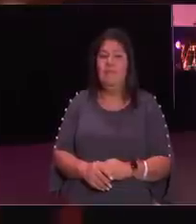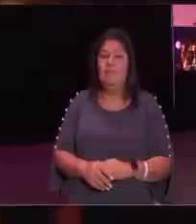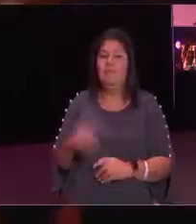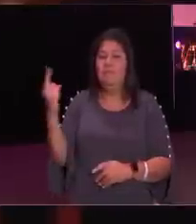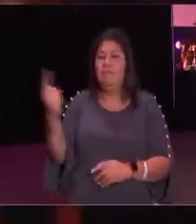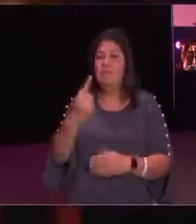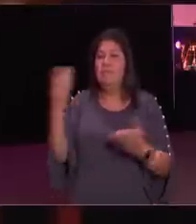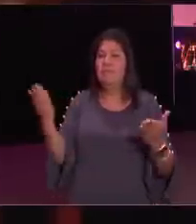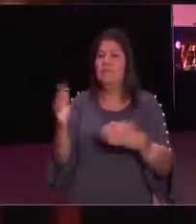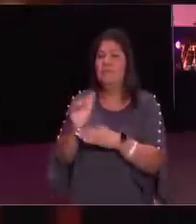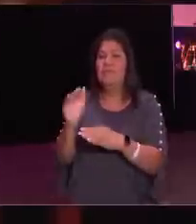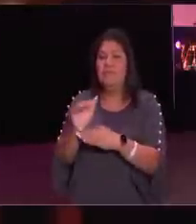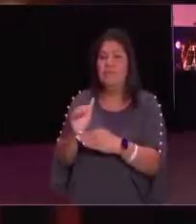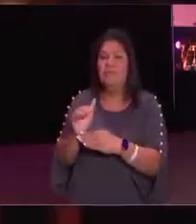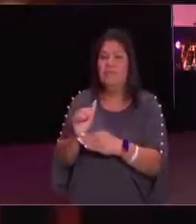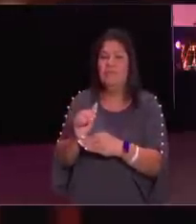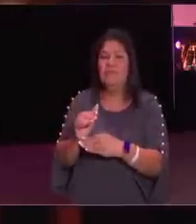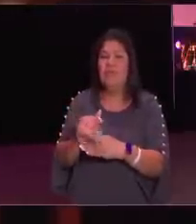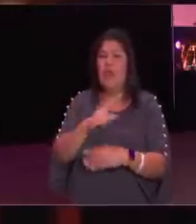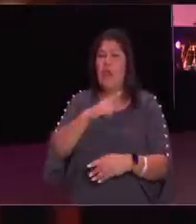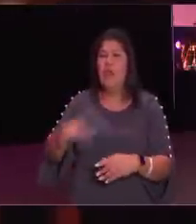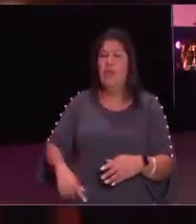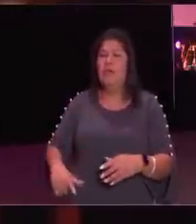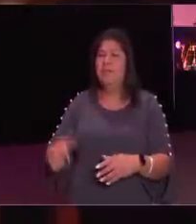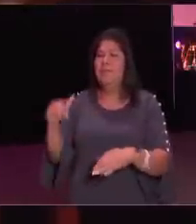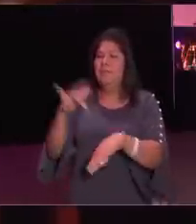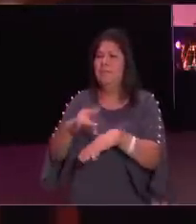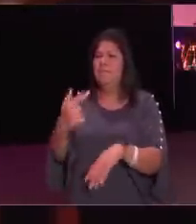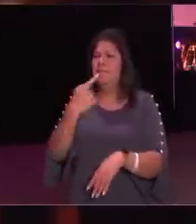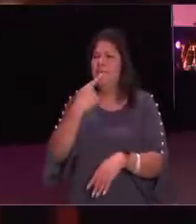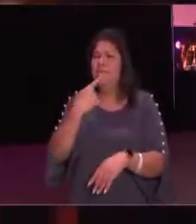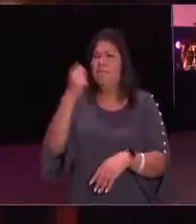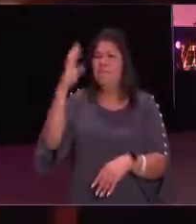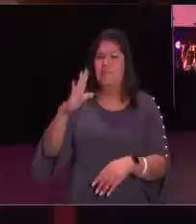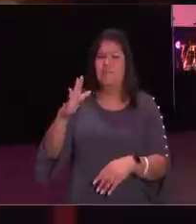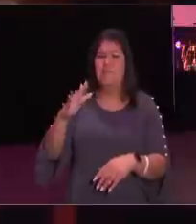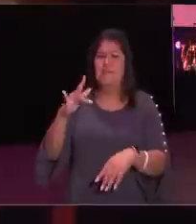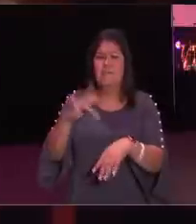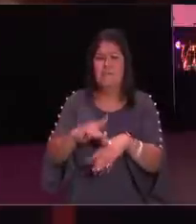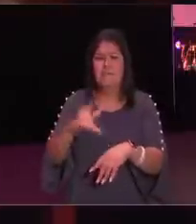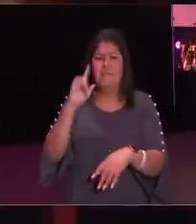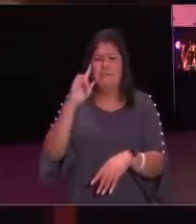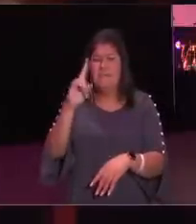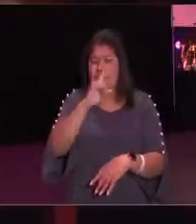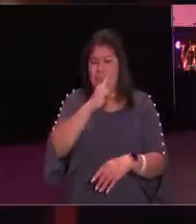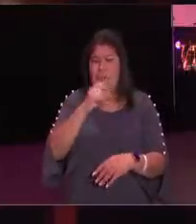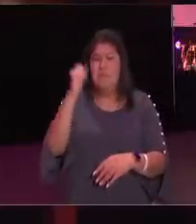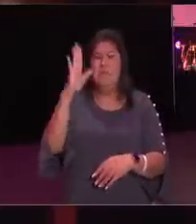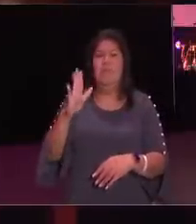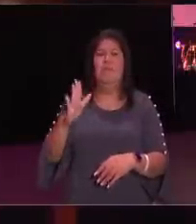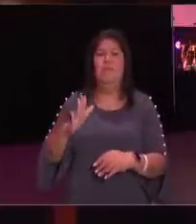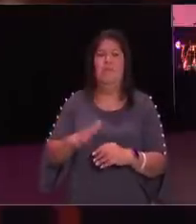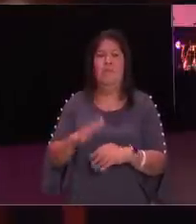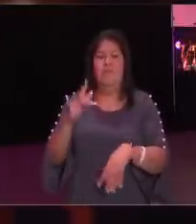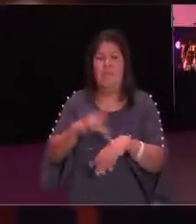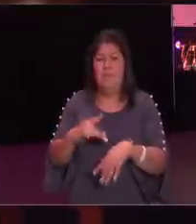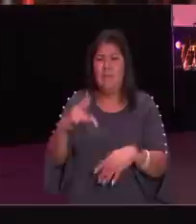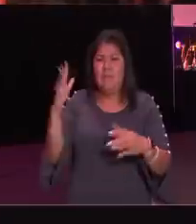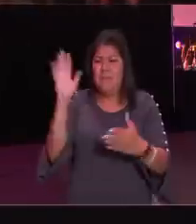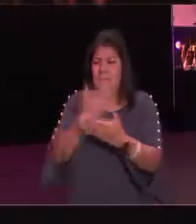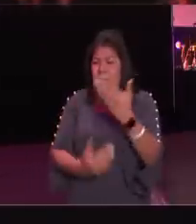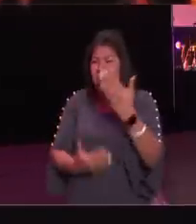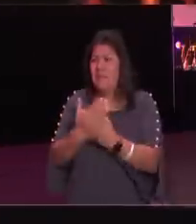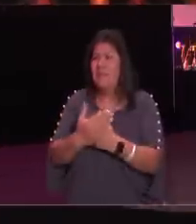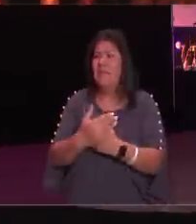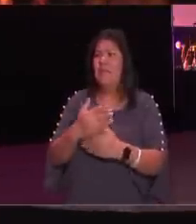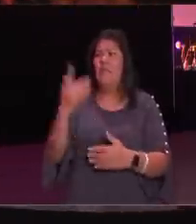Someone here tonight needs to say, Lord, touch my mouth. God, touch my eyes. God, touch my